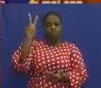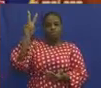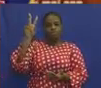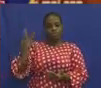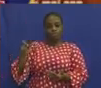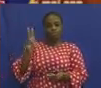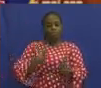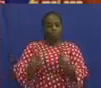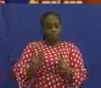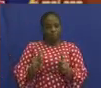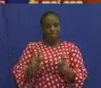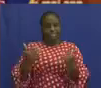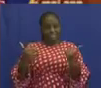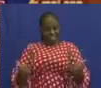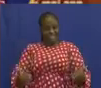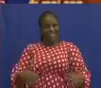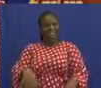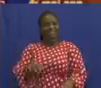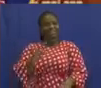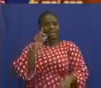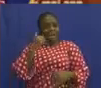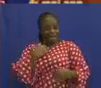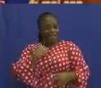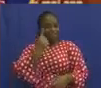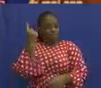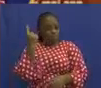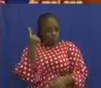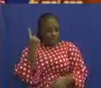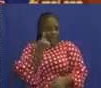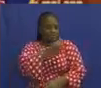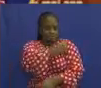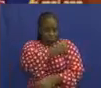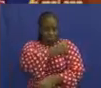865,422 persons having received a single jab, and